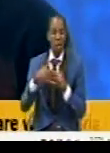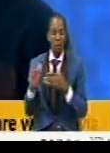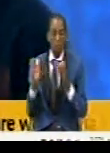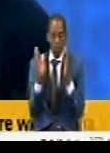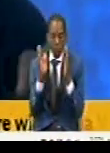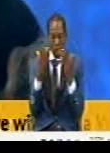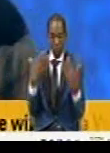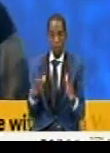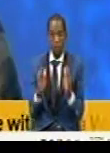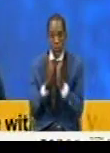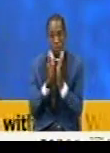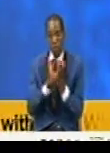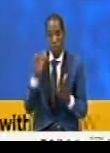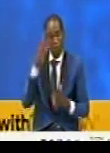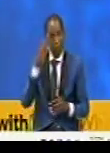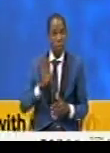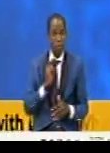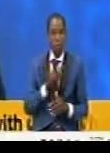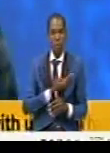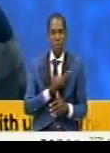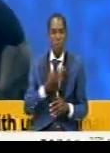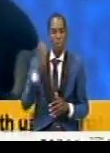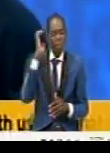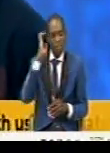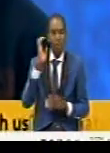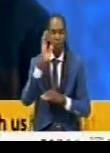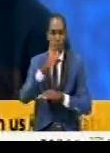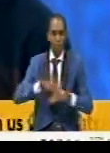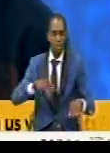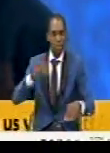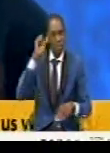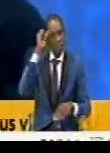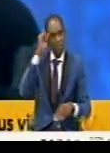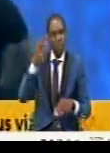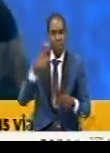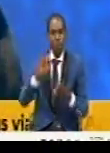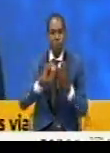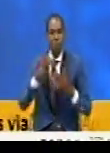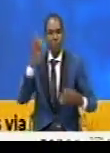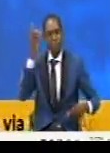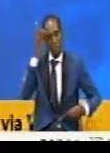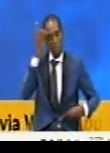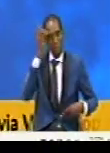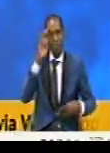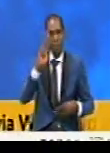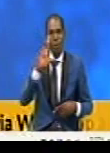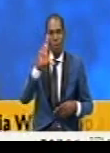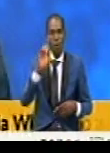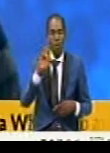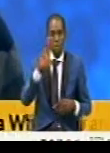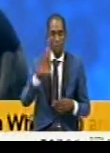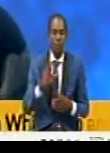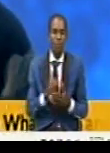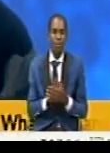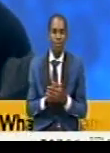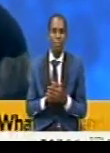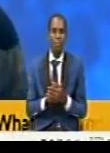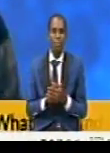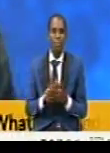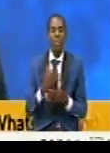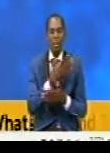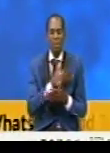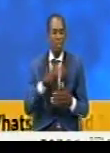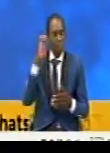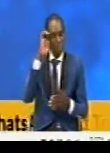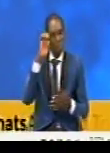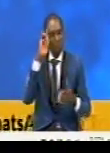our daddy Gio was praying, after he finished praying for us, he mentioned my case. He said,